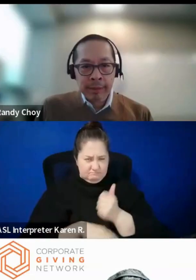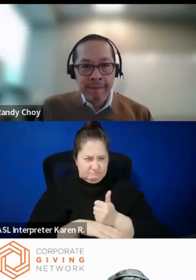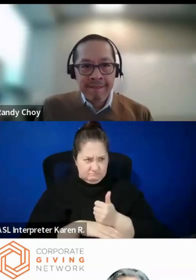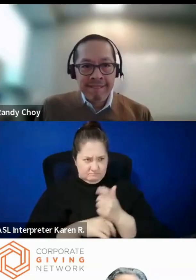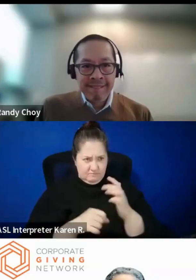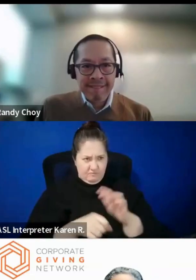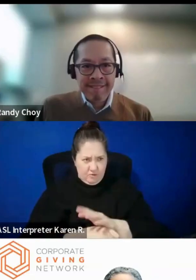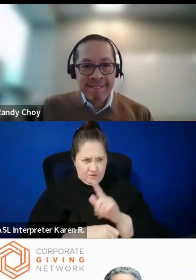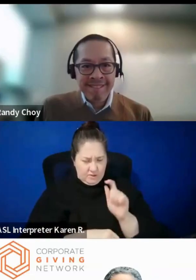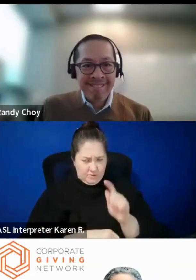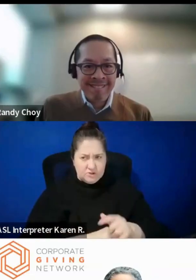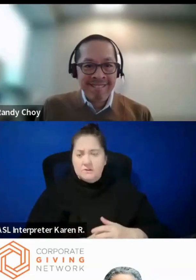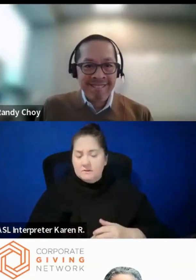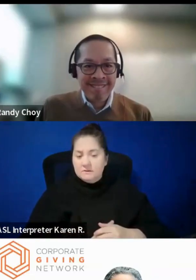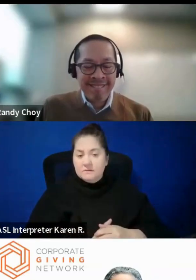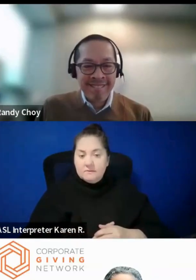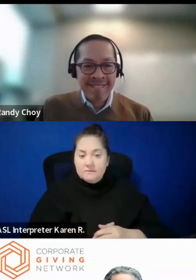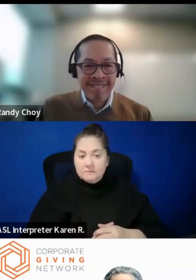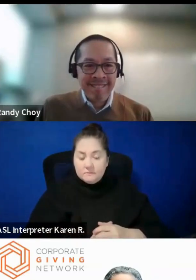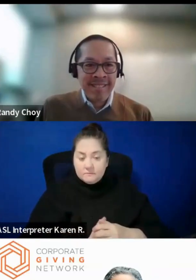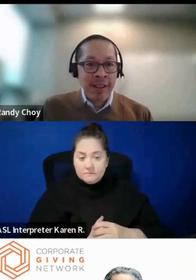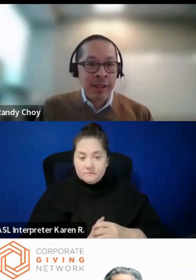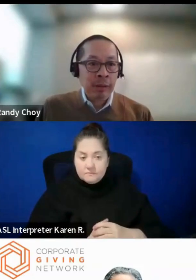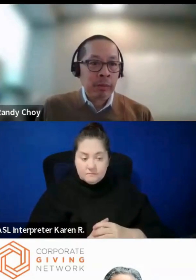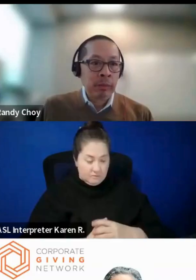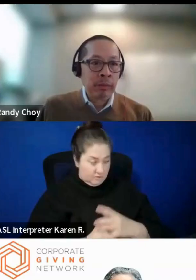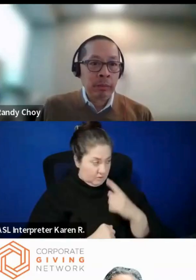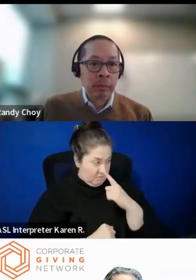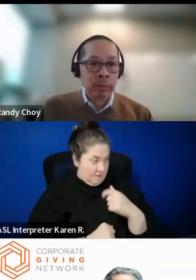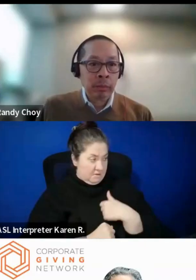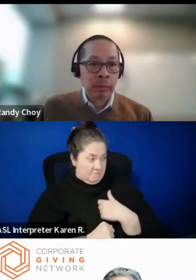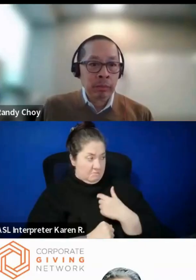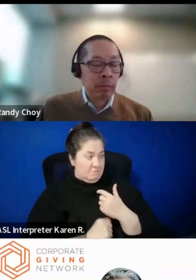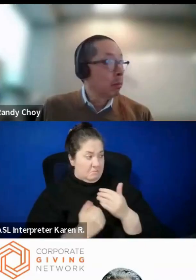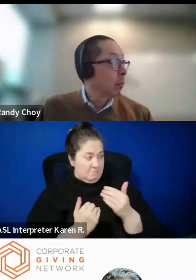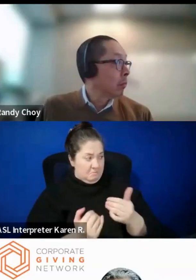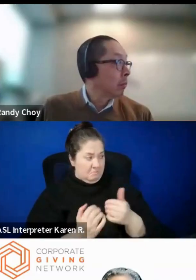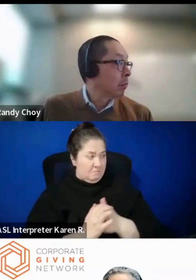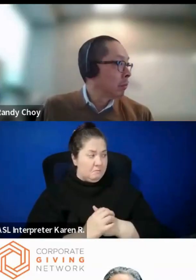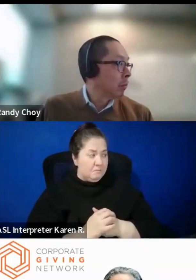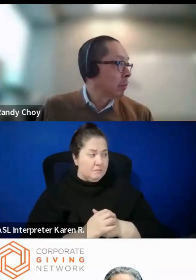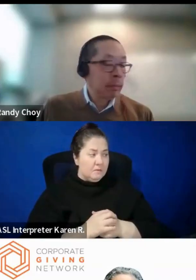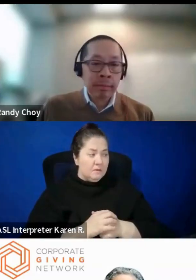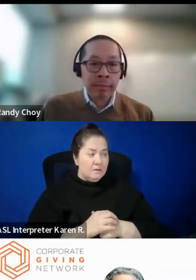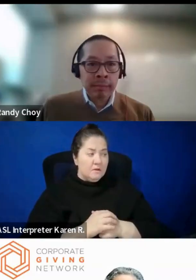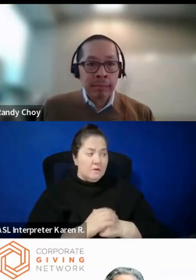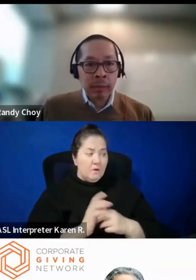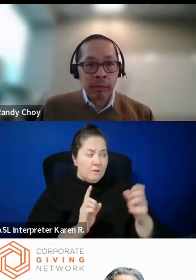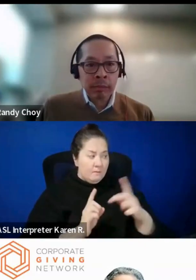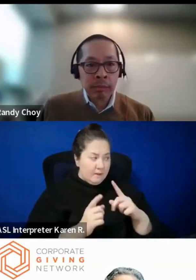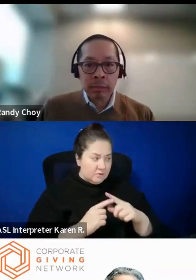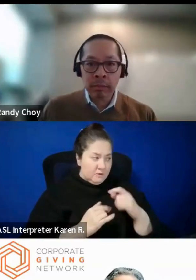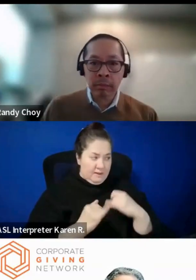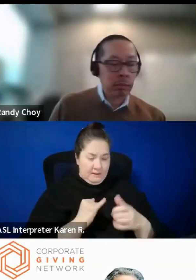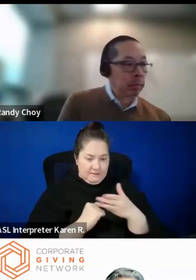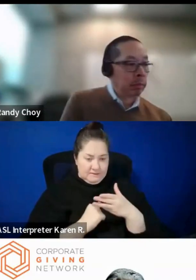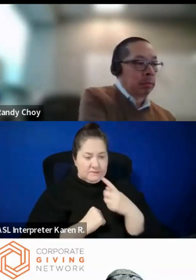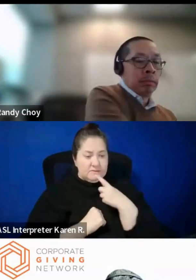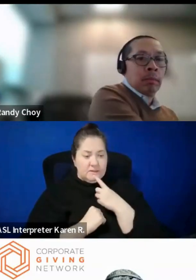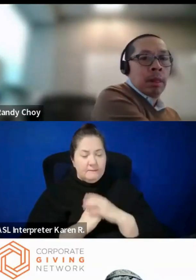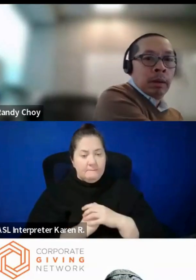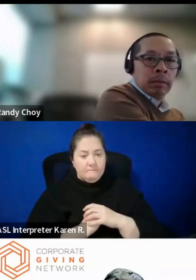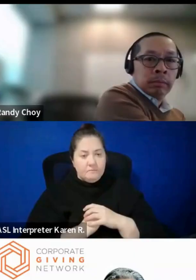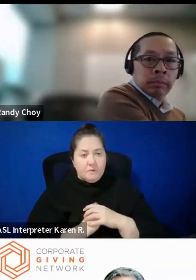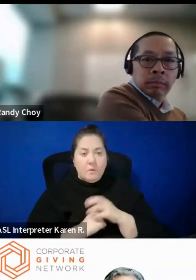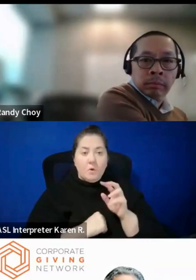my head. Yeah, if I may, I'll just bridge back to the last thing that I said, Alicia. When